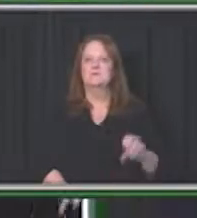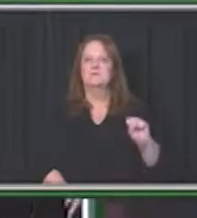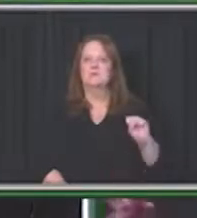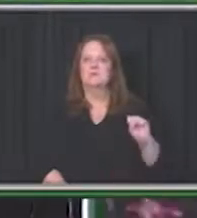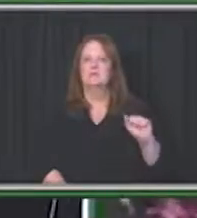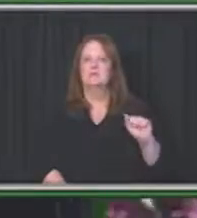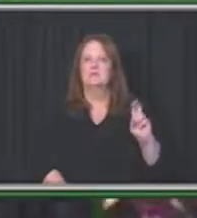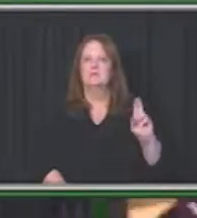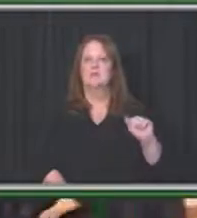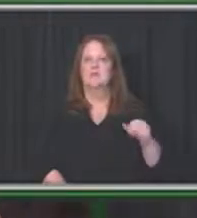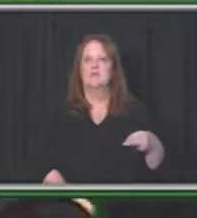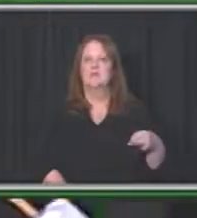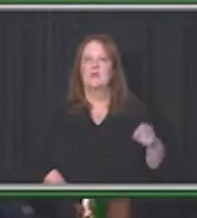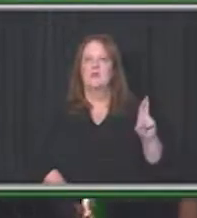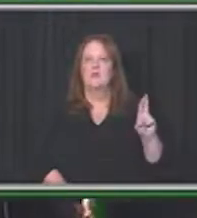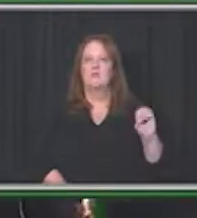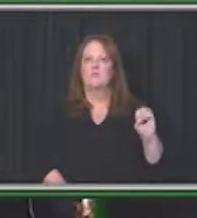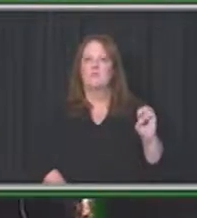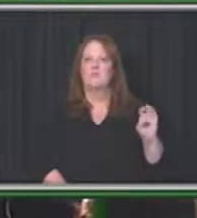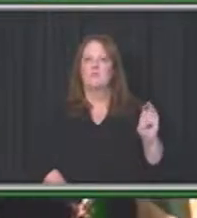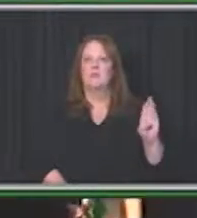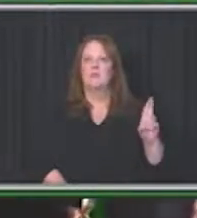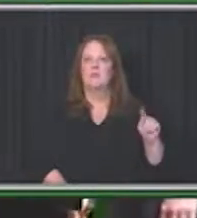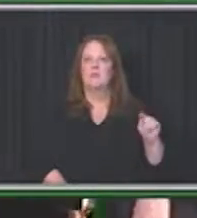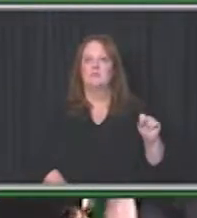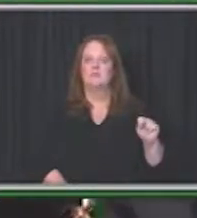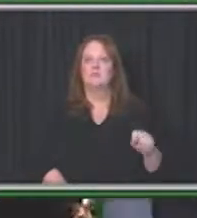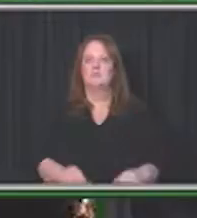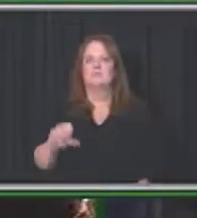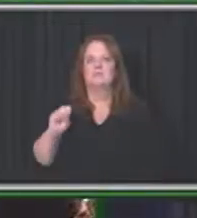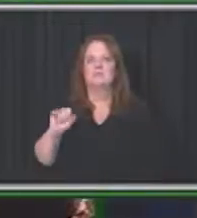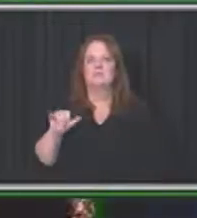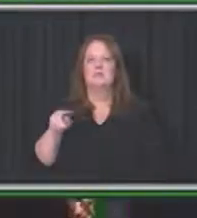Sarah Roberts. Xinyu So.